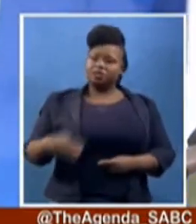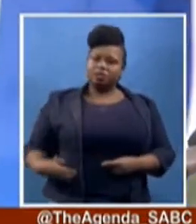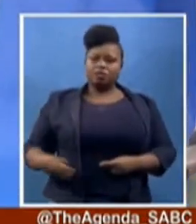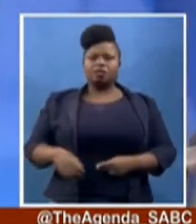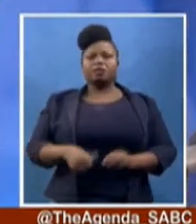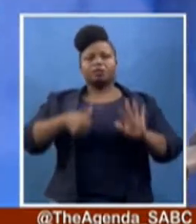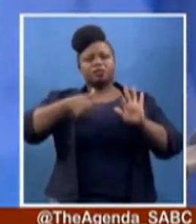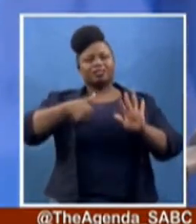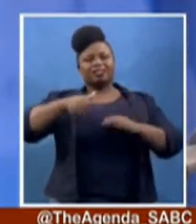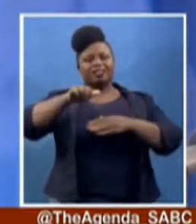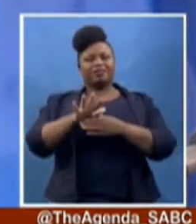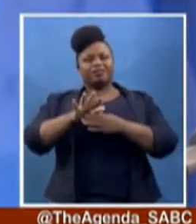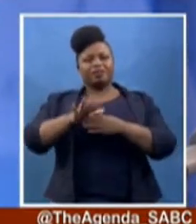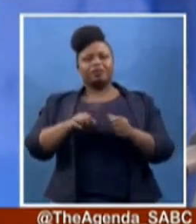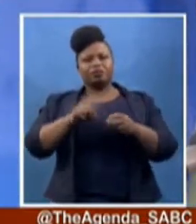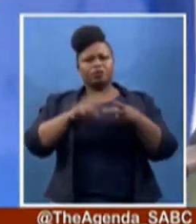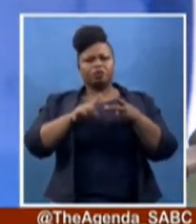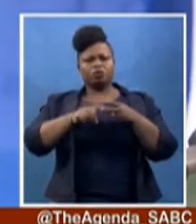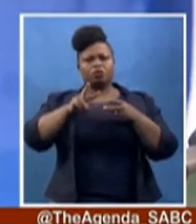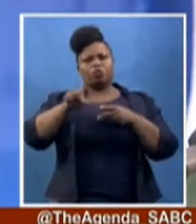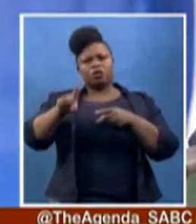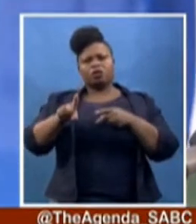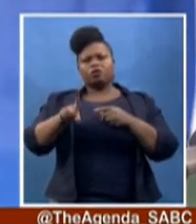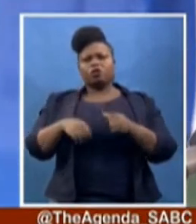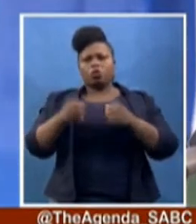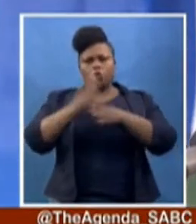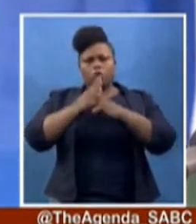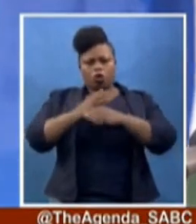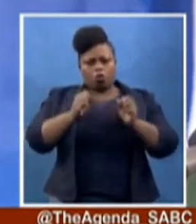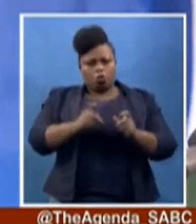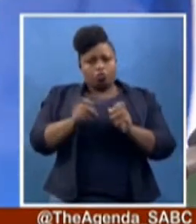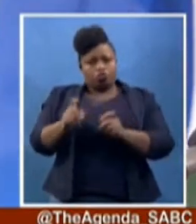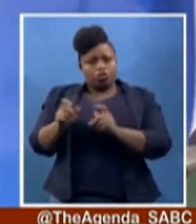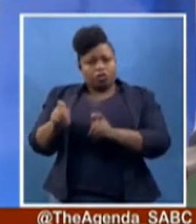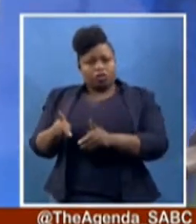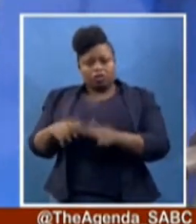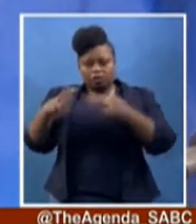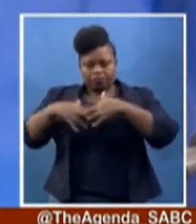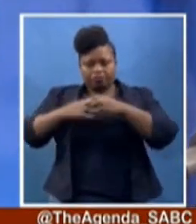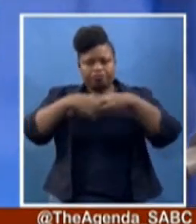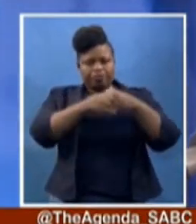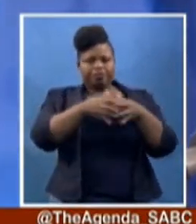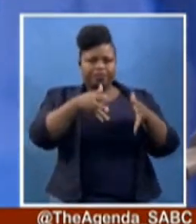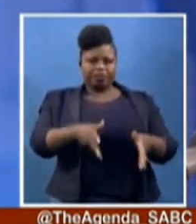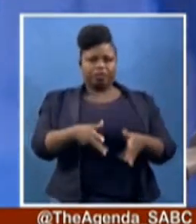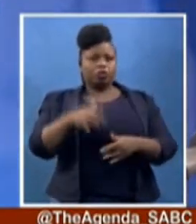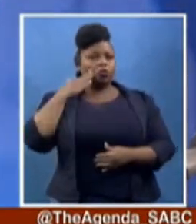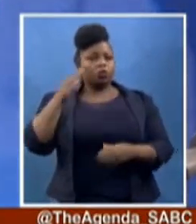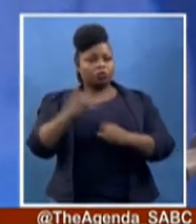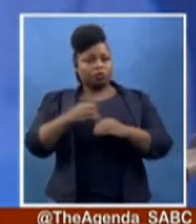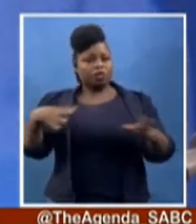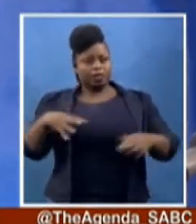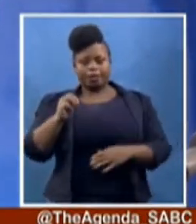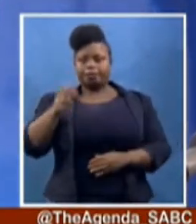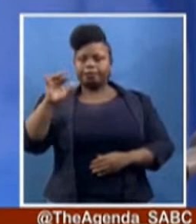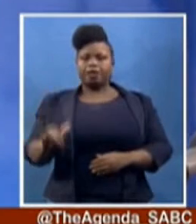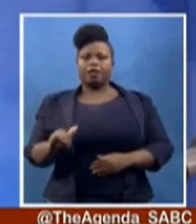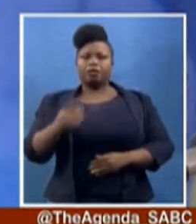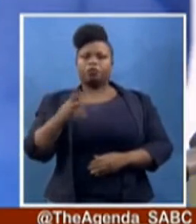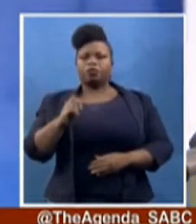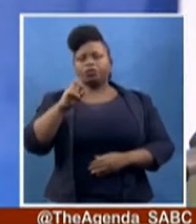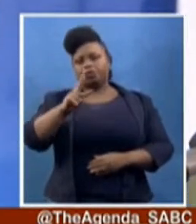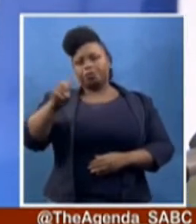were created. By the beginning of May 2021, 100 people will